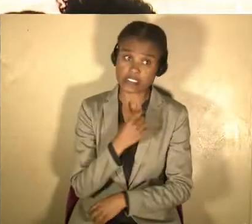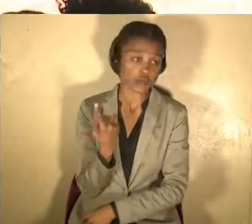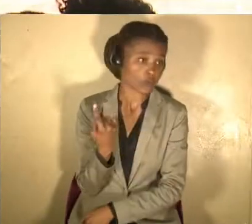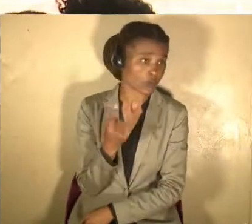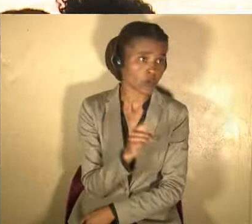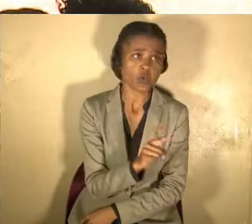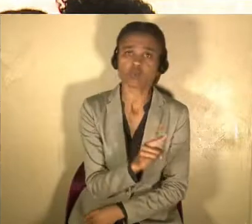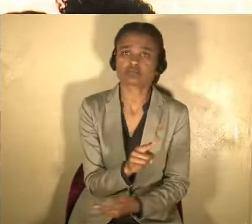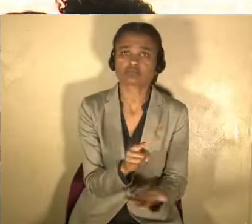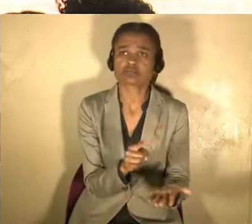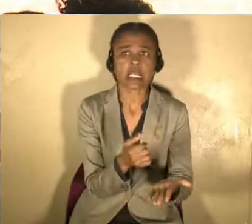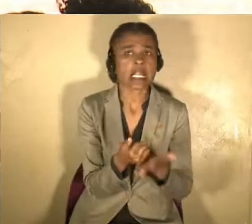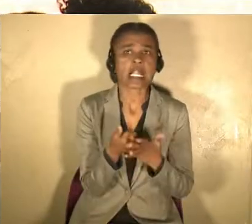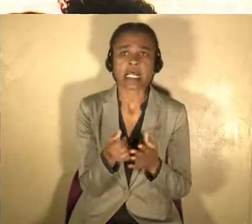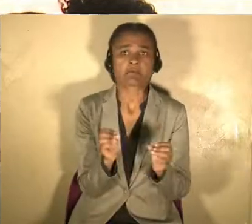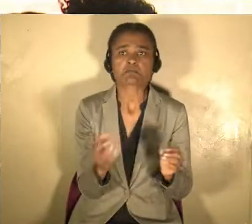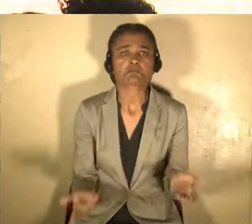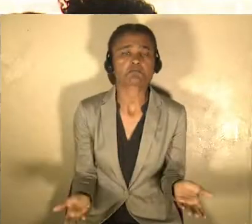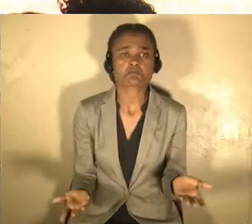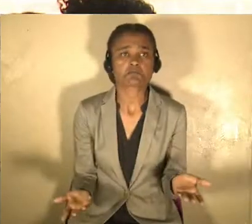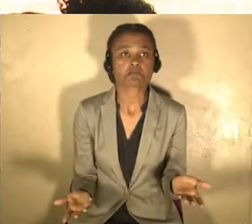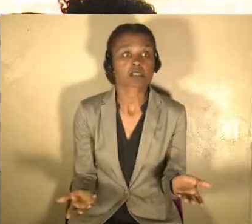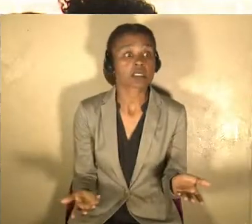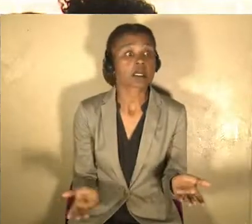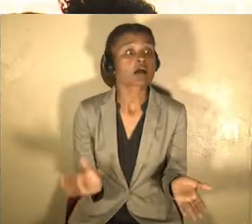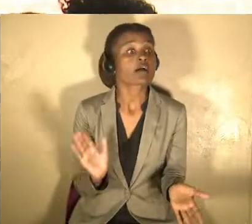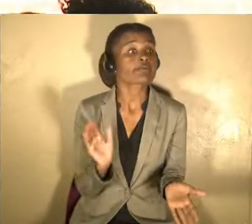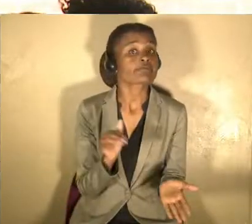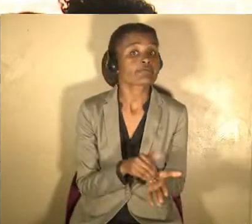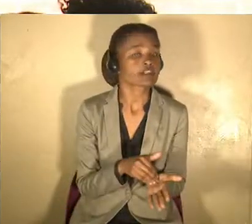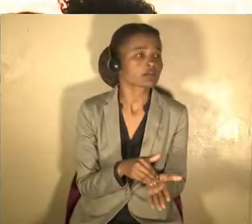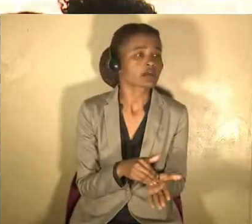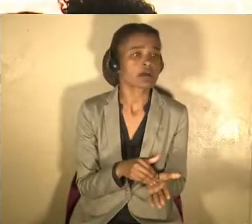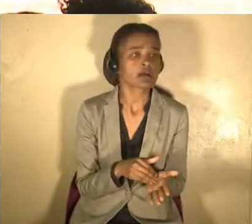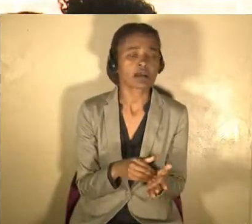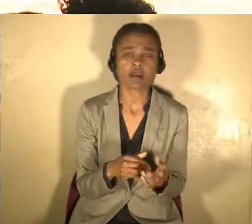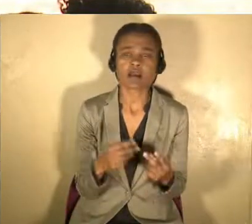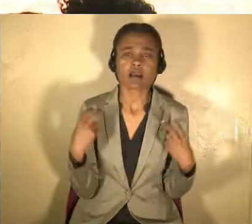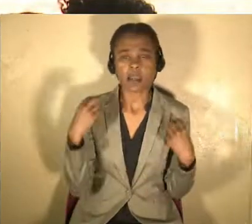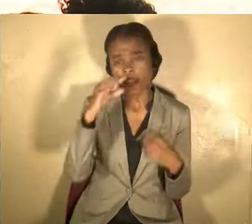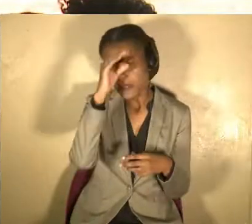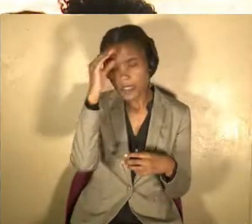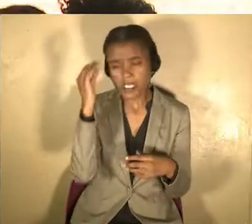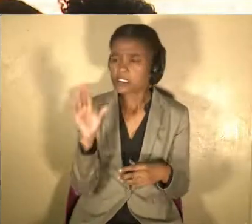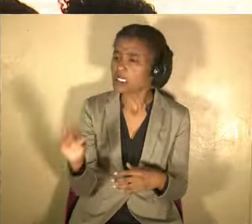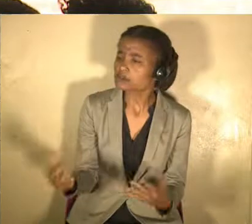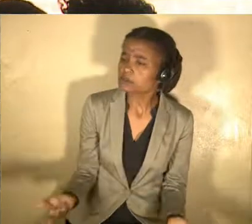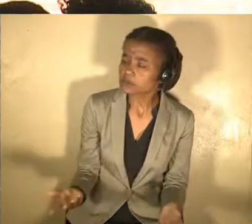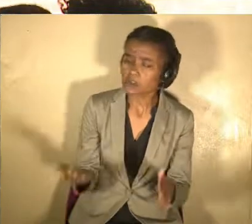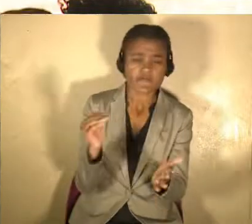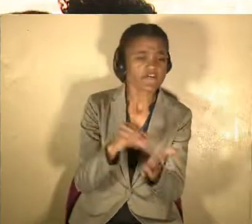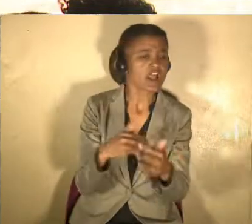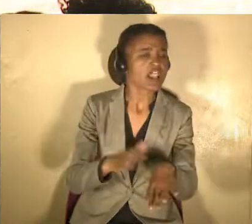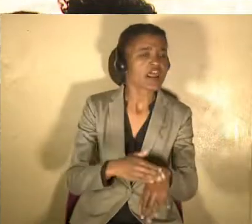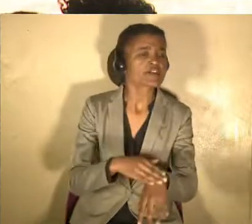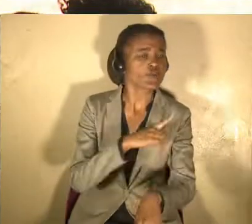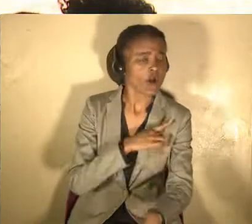And the nurse, they will tell you, why are you coming at late now? You don't keep the time